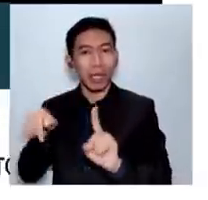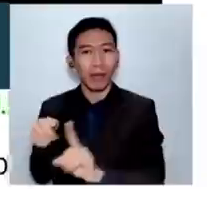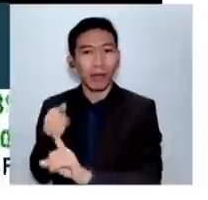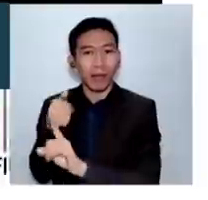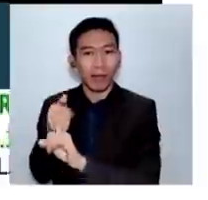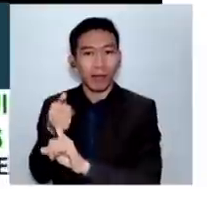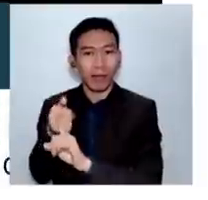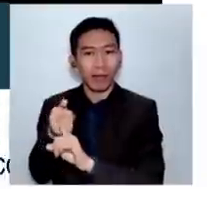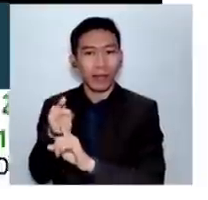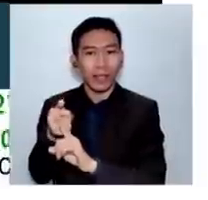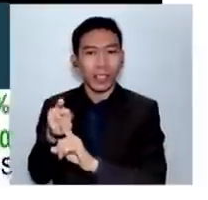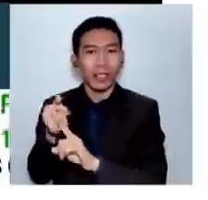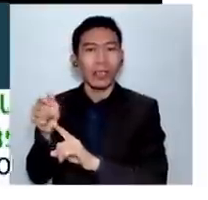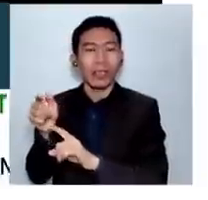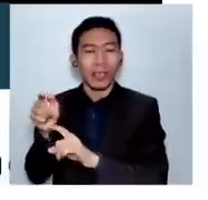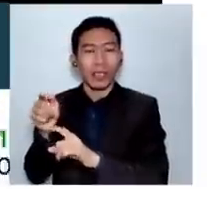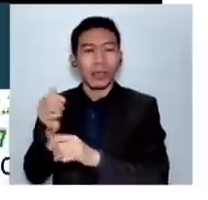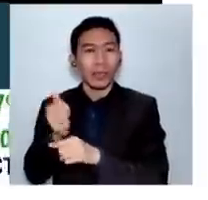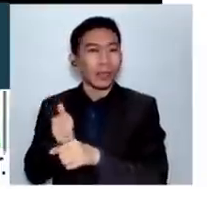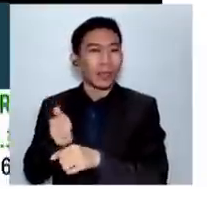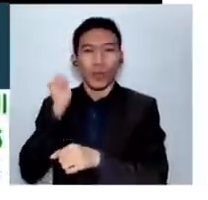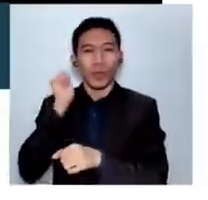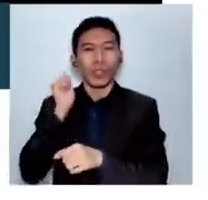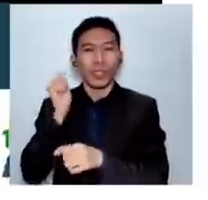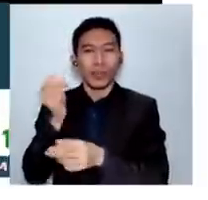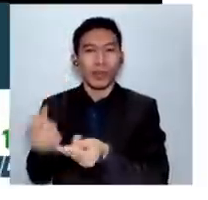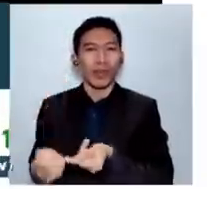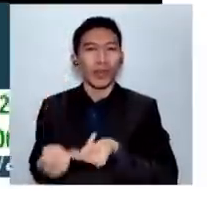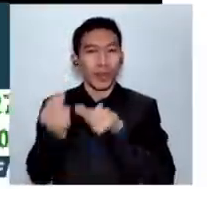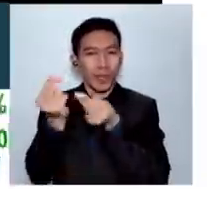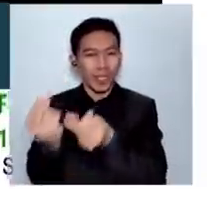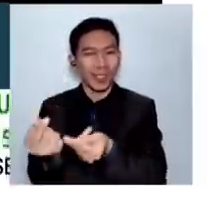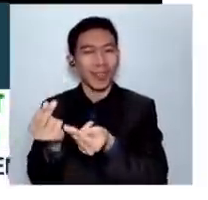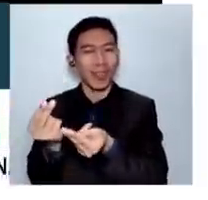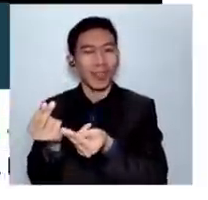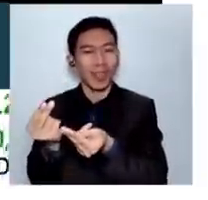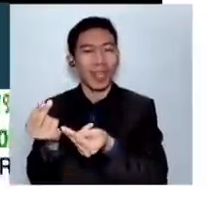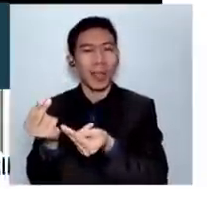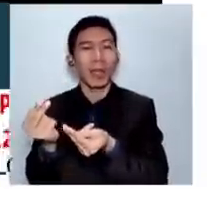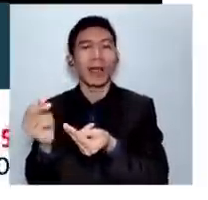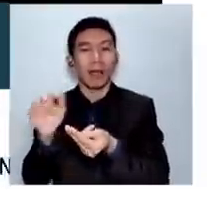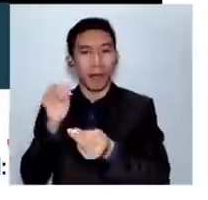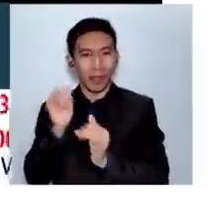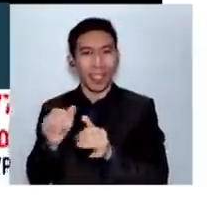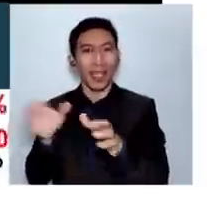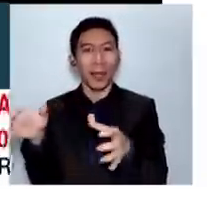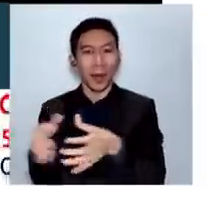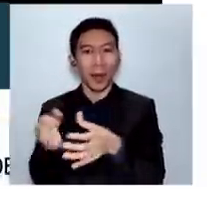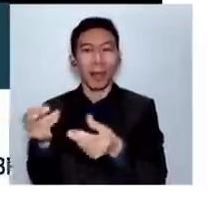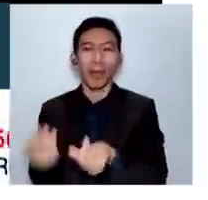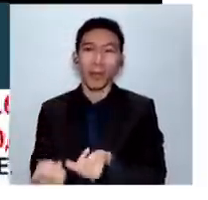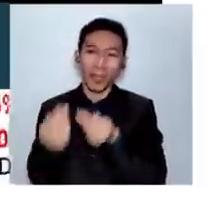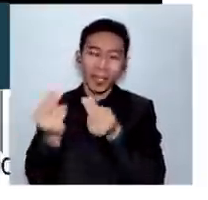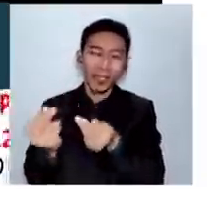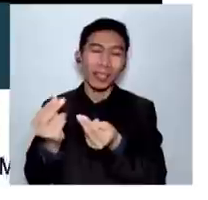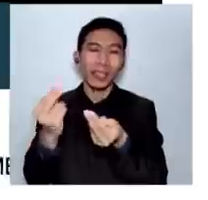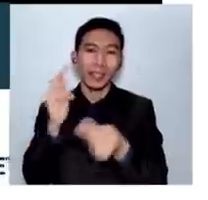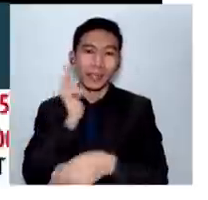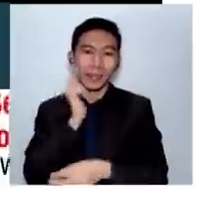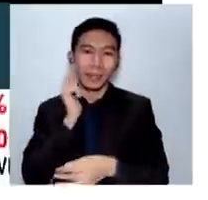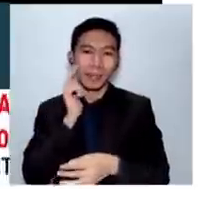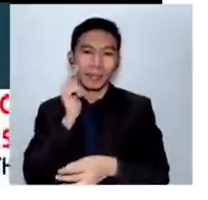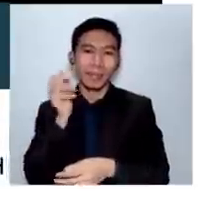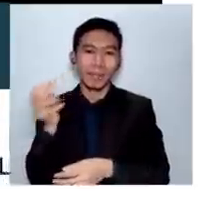in writing rejected their nomination. And then the same group nominated President Duterte as their vice